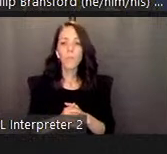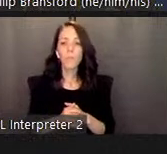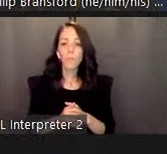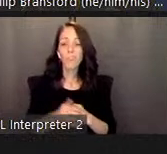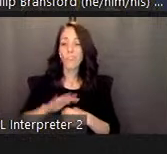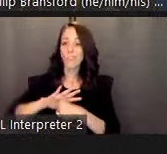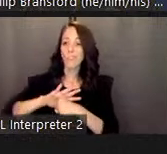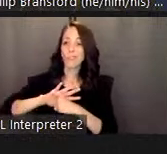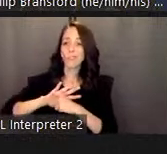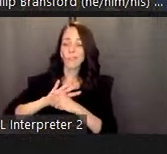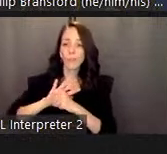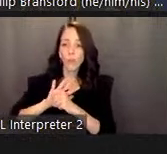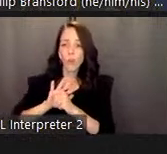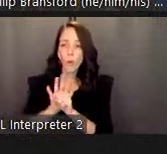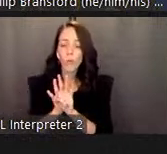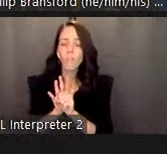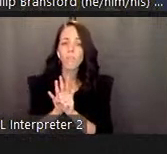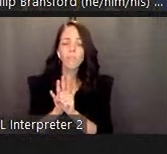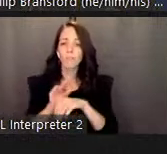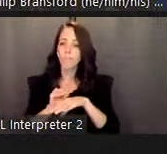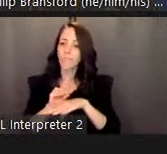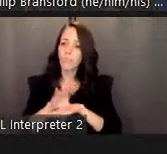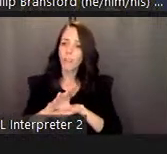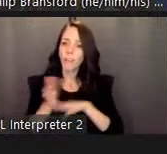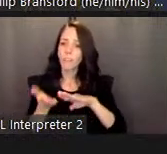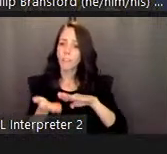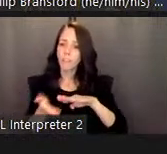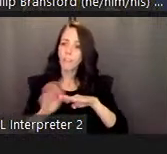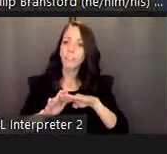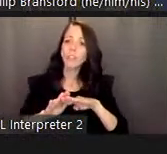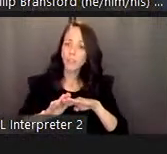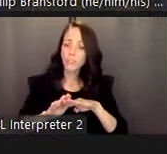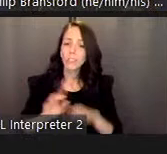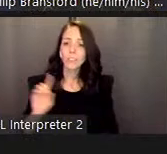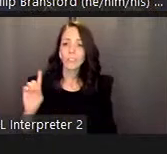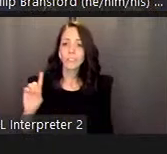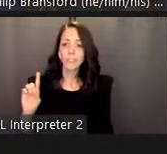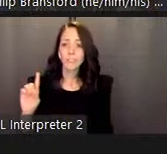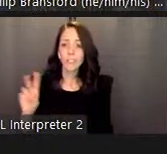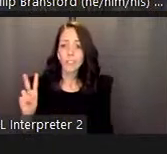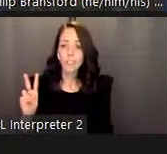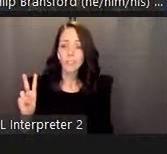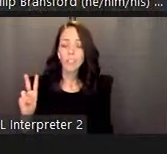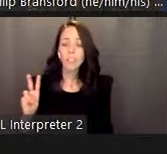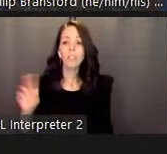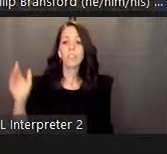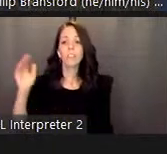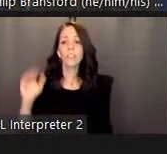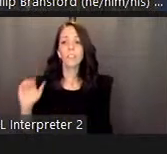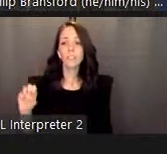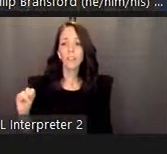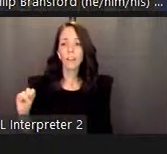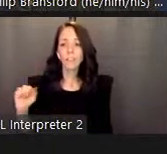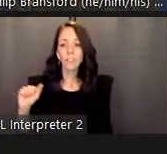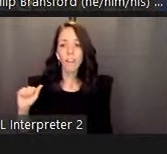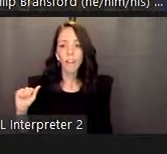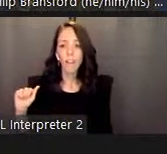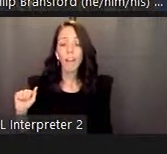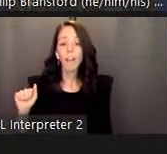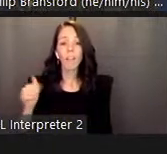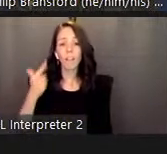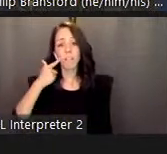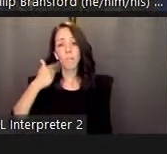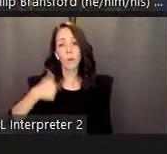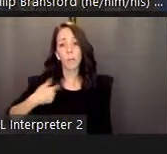COVID, there's been an increase in DV and SA. For me personally, I am a